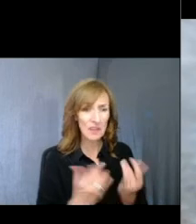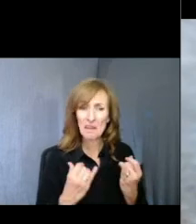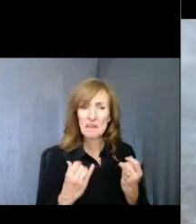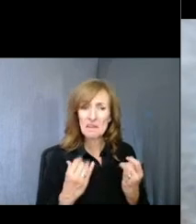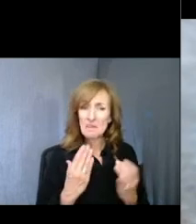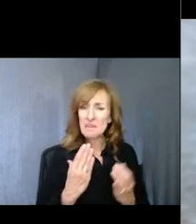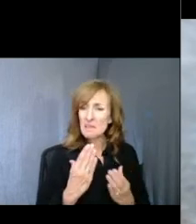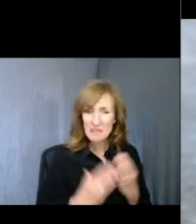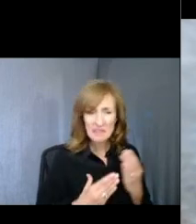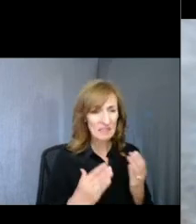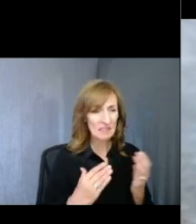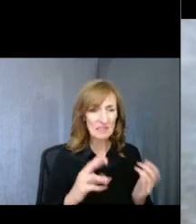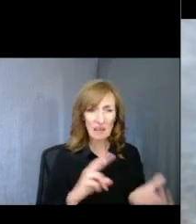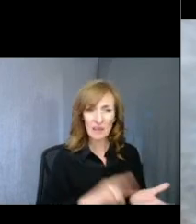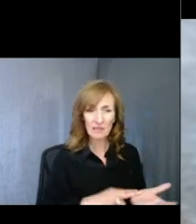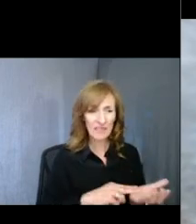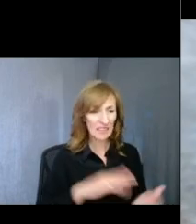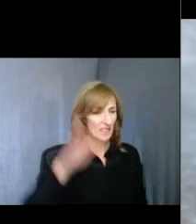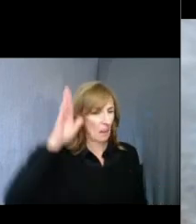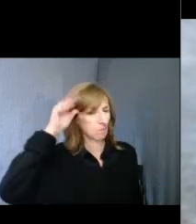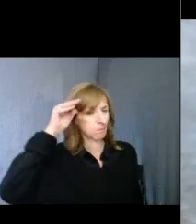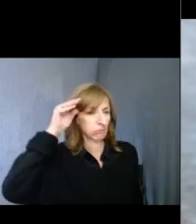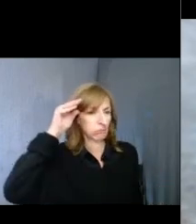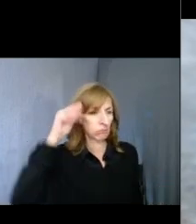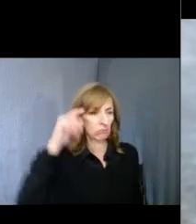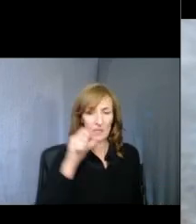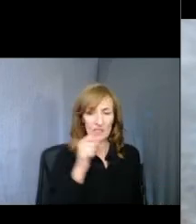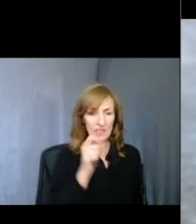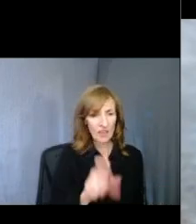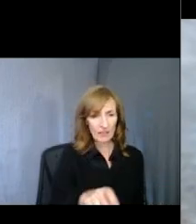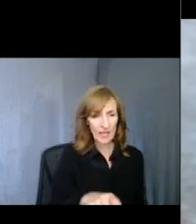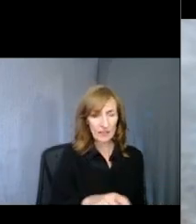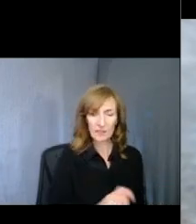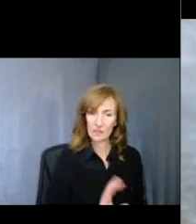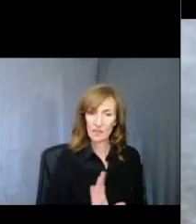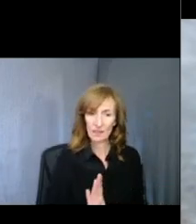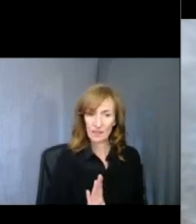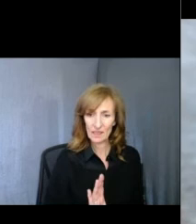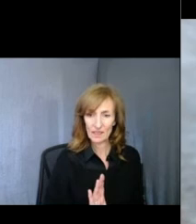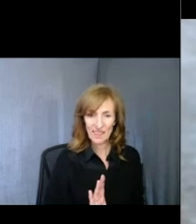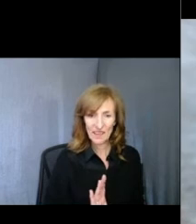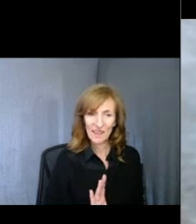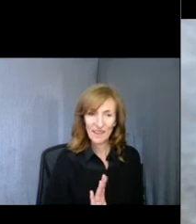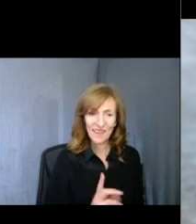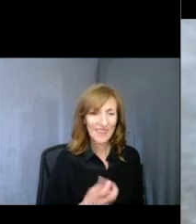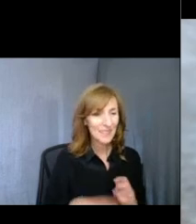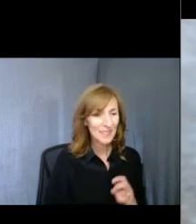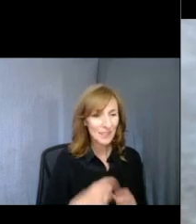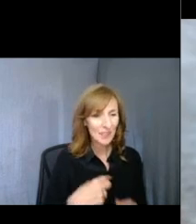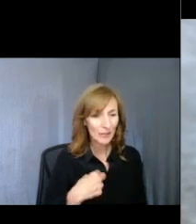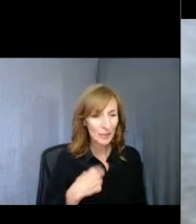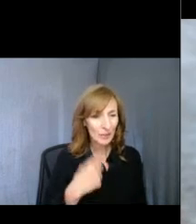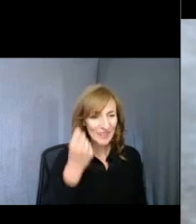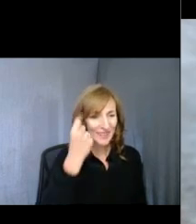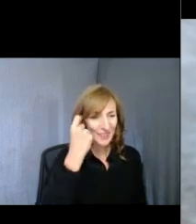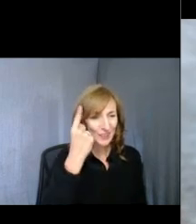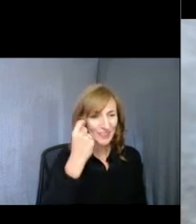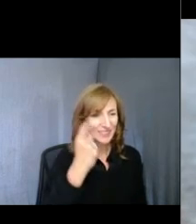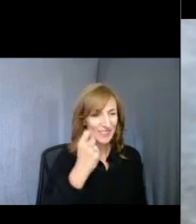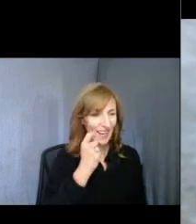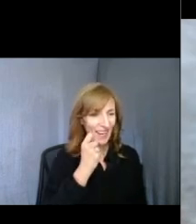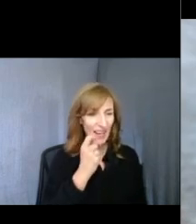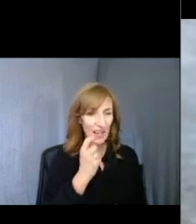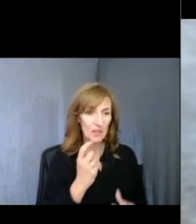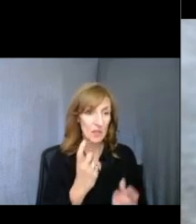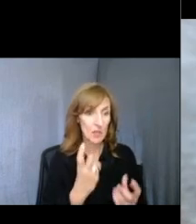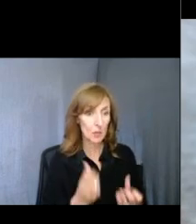nausea medications are necessary for kidney disease. And that's hard for me to understand, because there's all these toxins that are